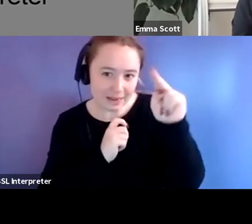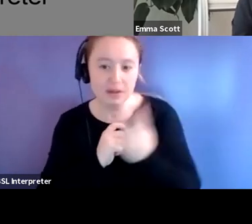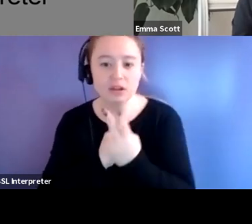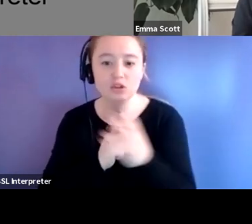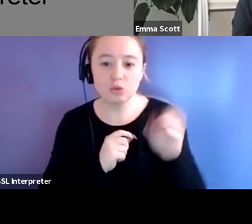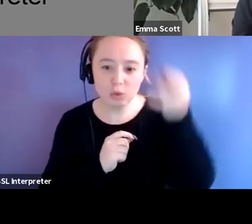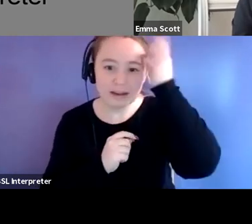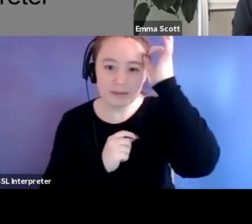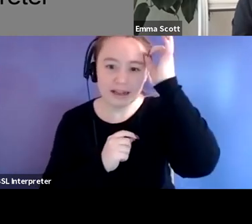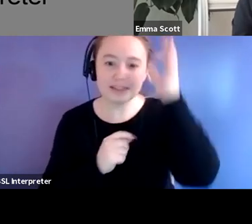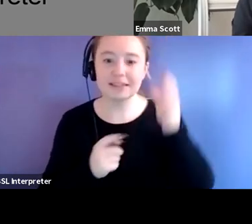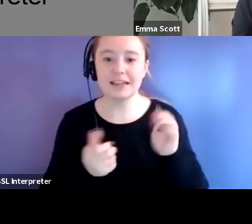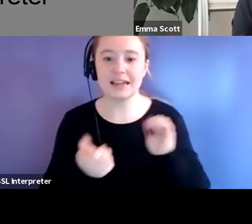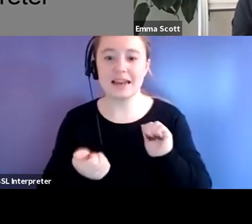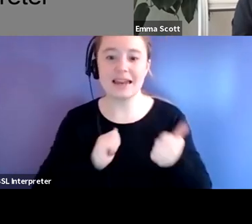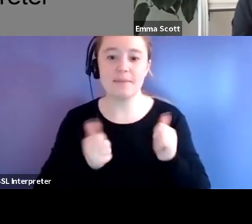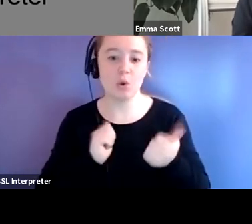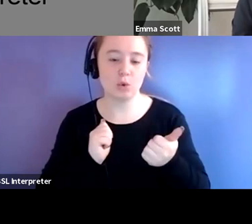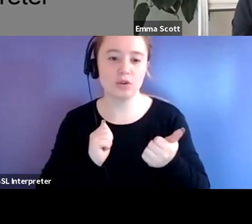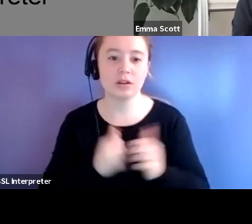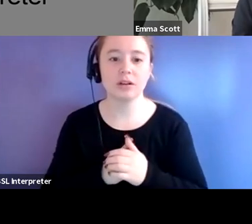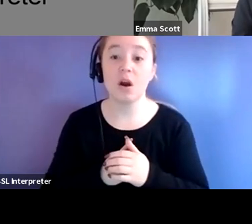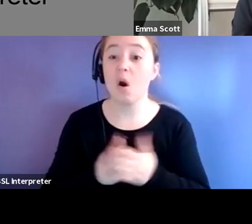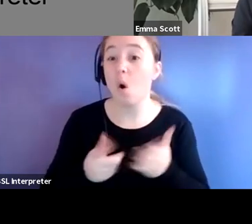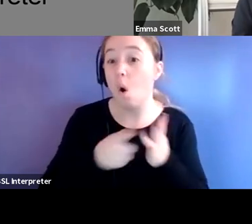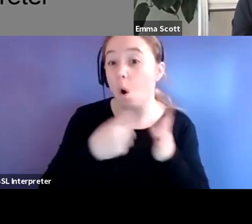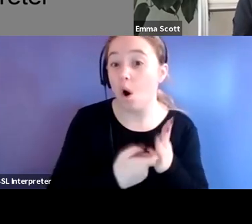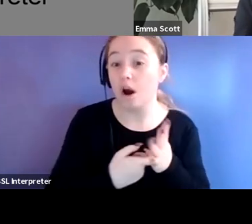neighbourhoods, and arguably it could have been 20-minute places.